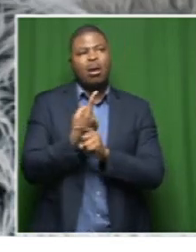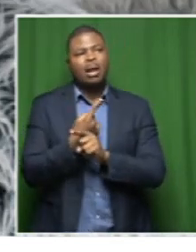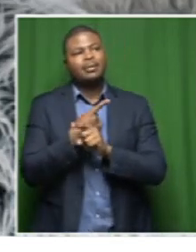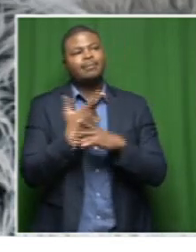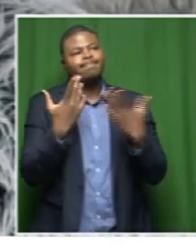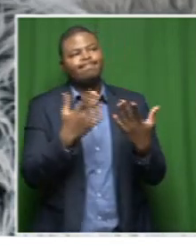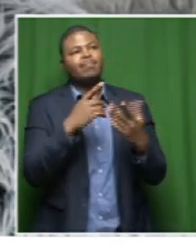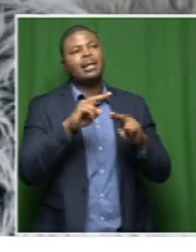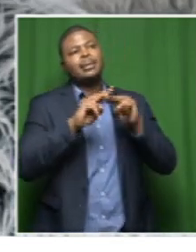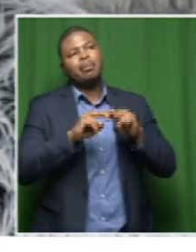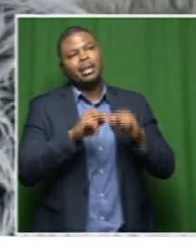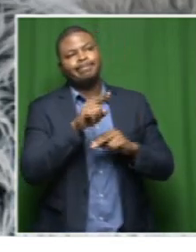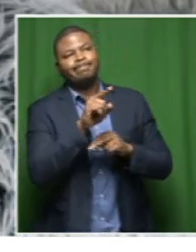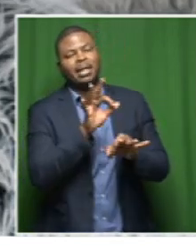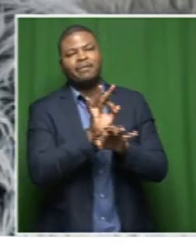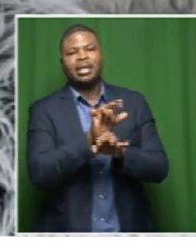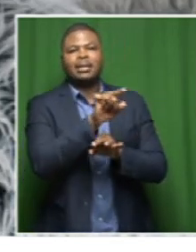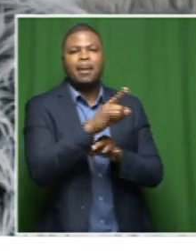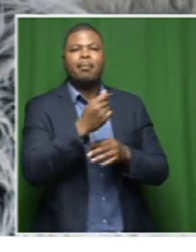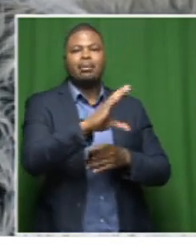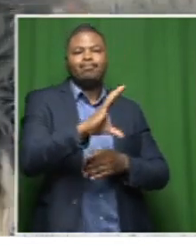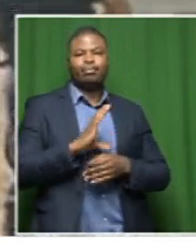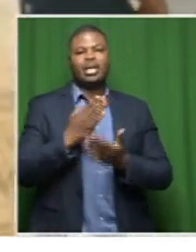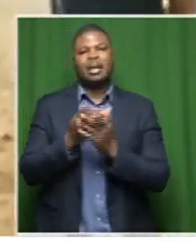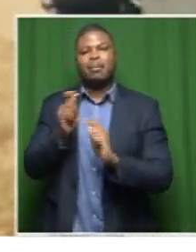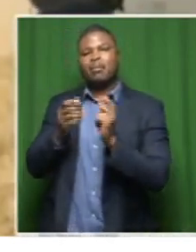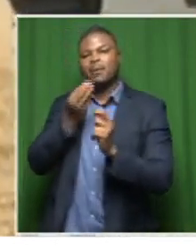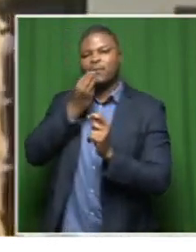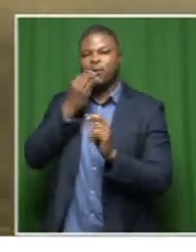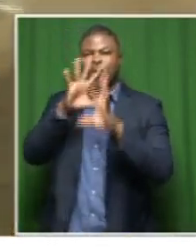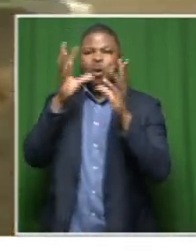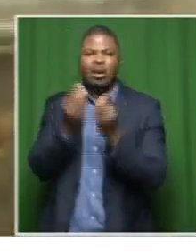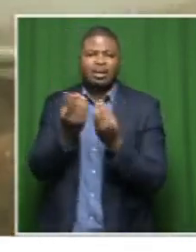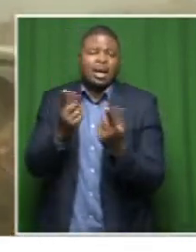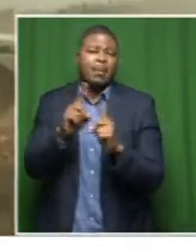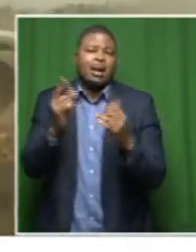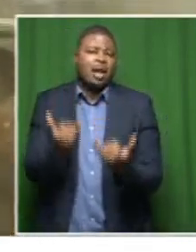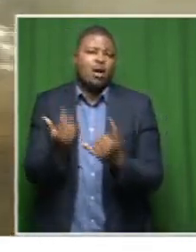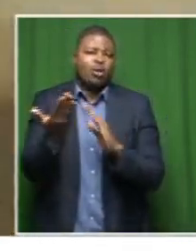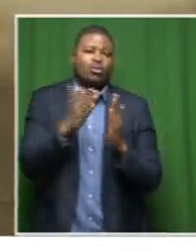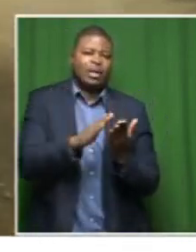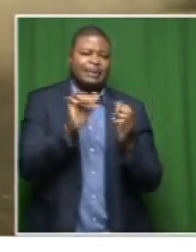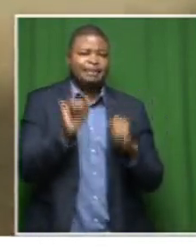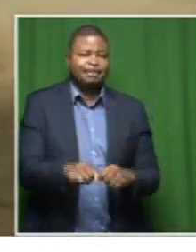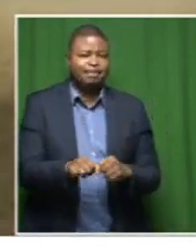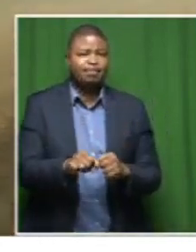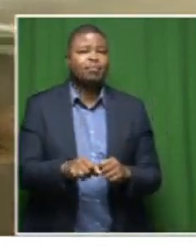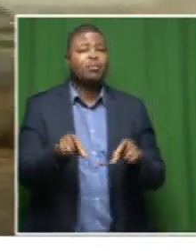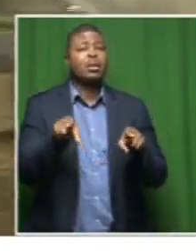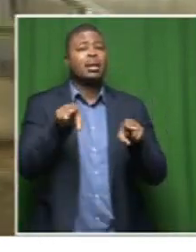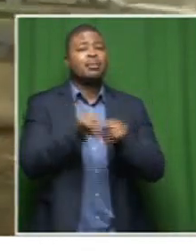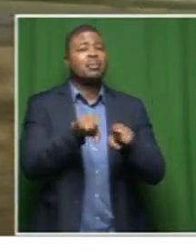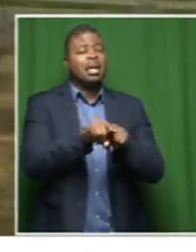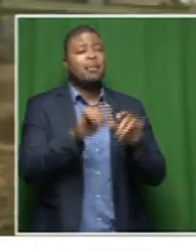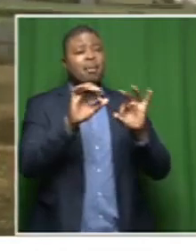that I took my husband's position at the work, I'm having a problem because the company did